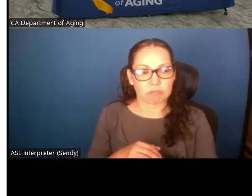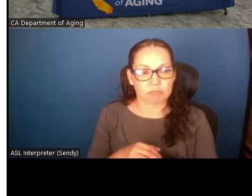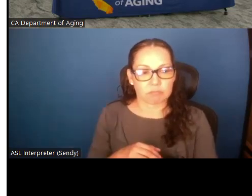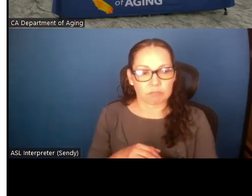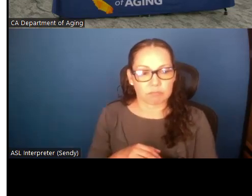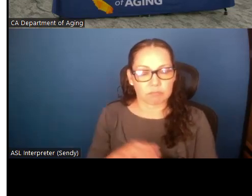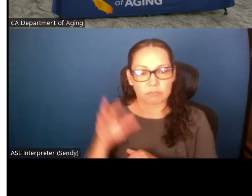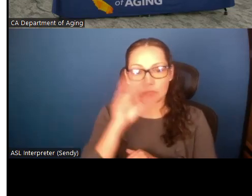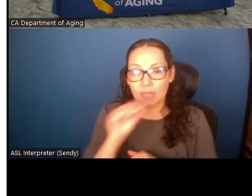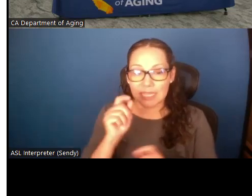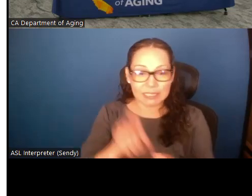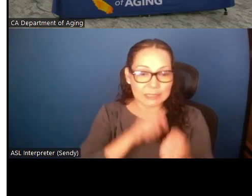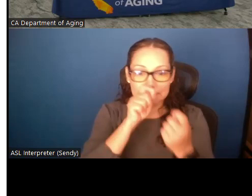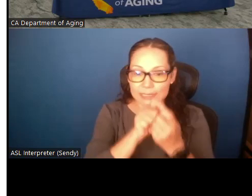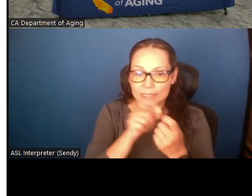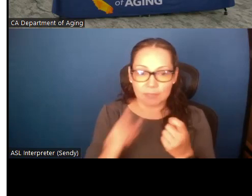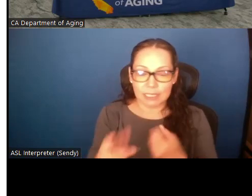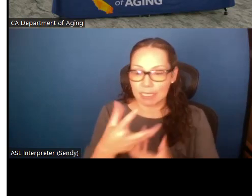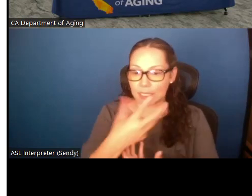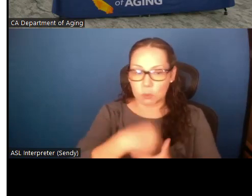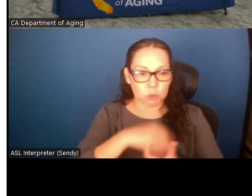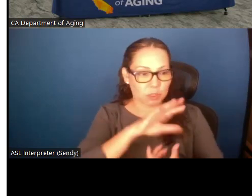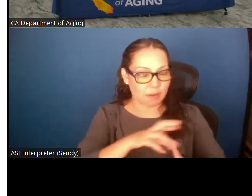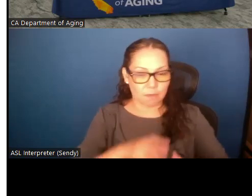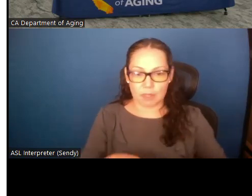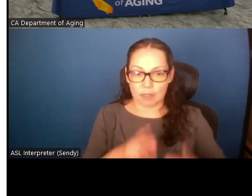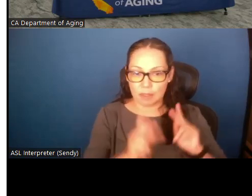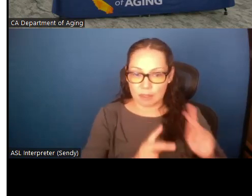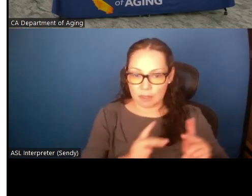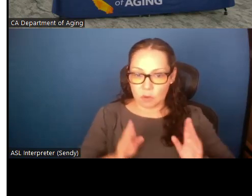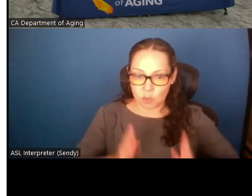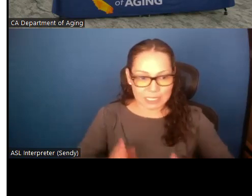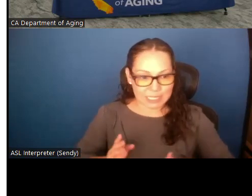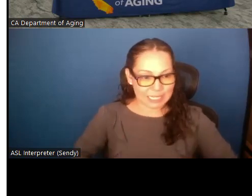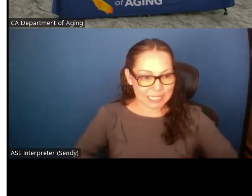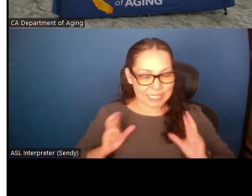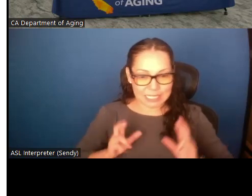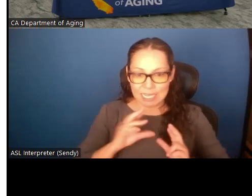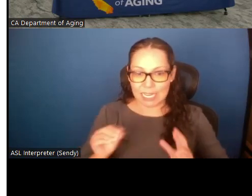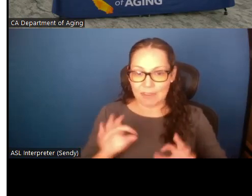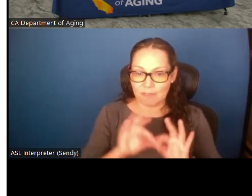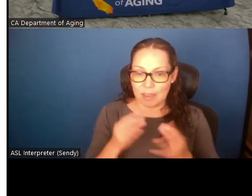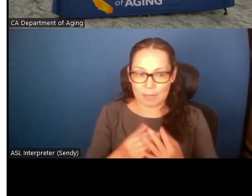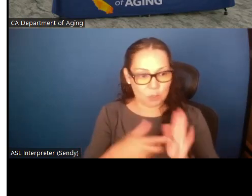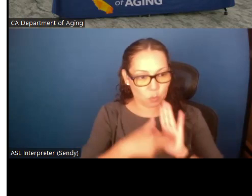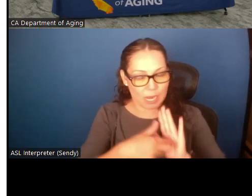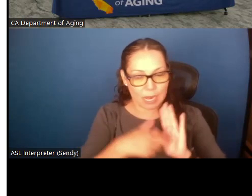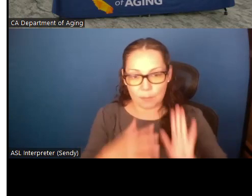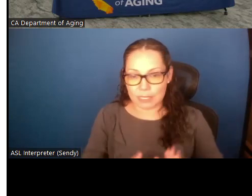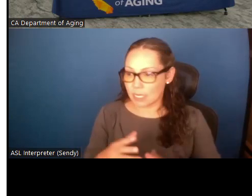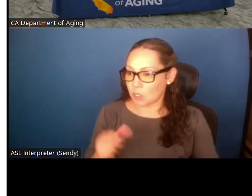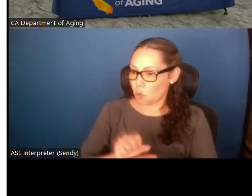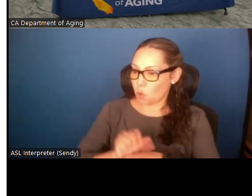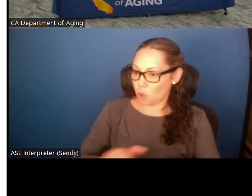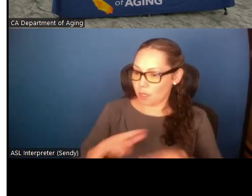to specifically call out the inclusion of residents and family representatives to work alongside public health